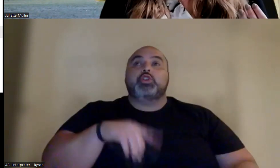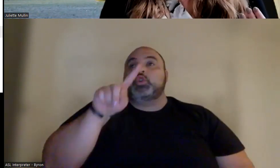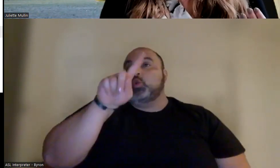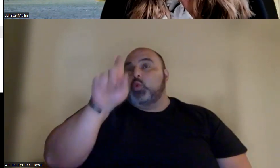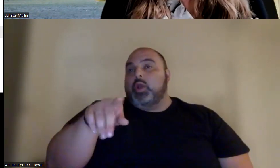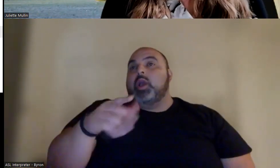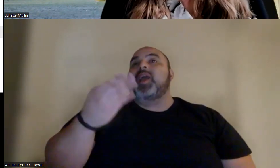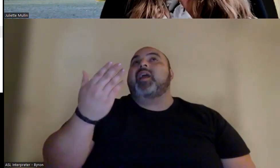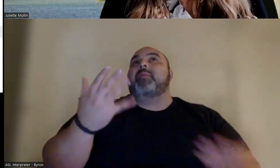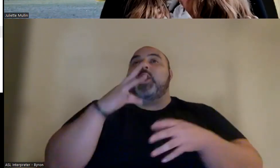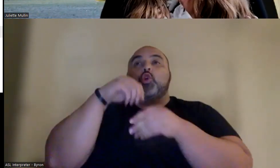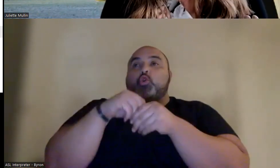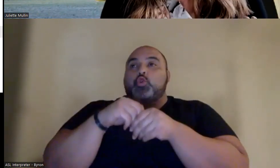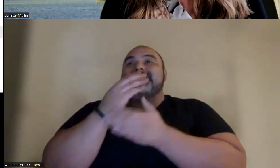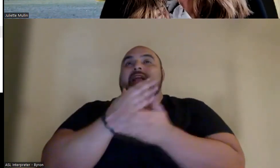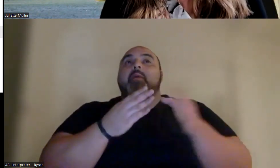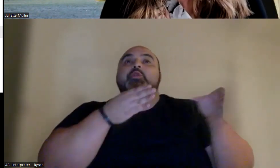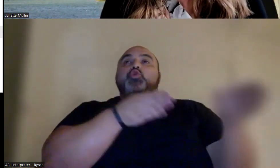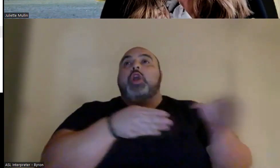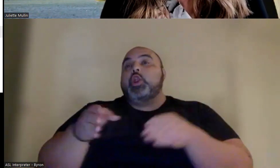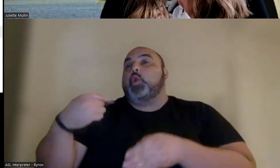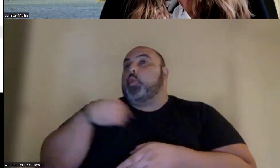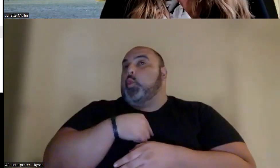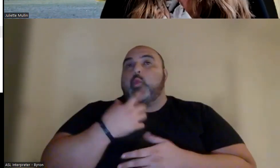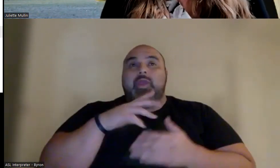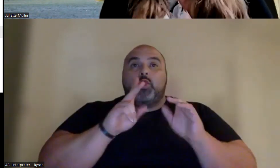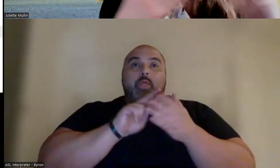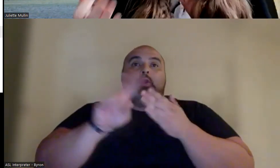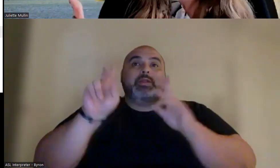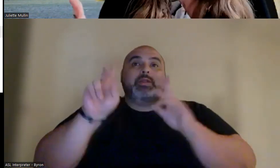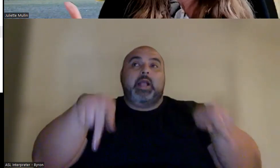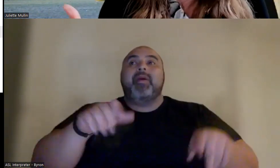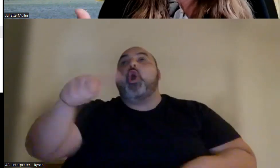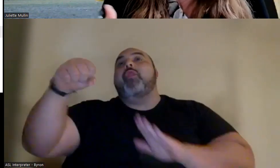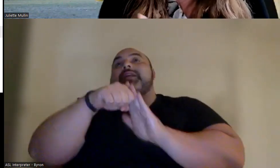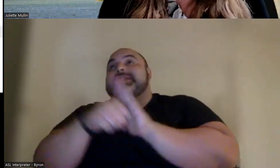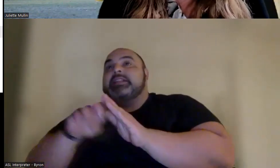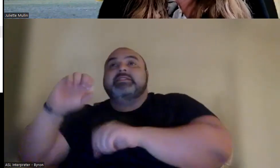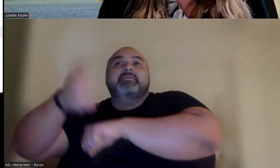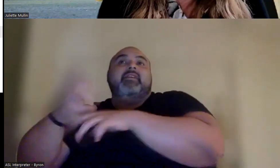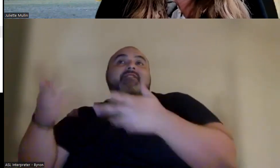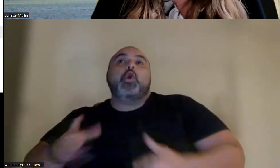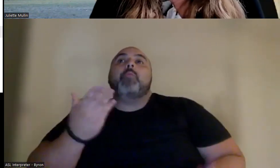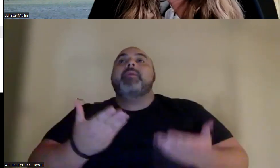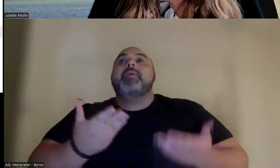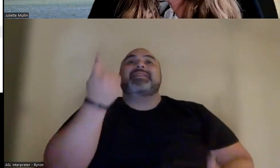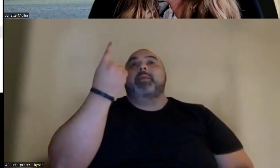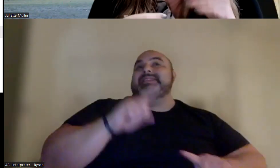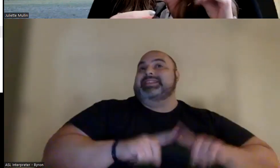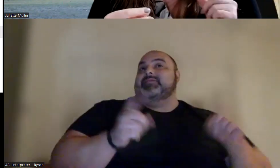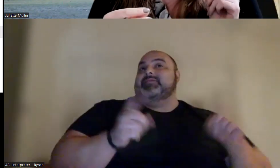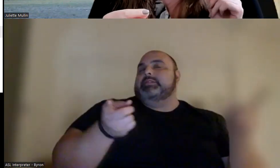include some of the strategies we just lifted up that other states have implemented. It may include something different that comes to mind for you,